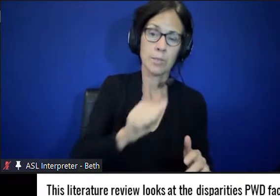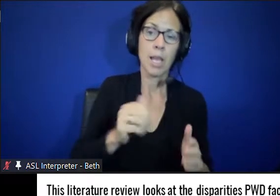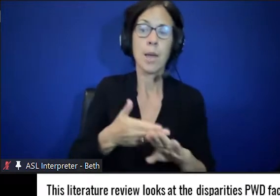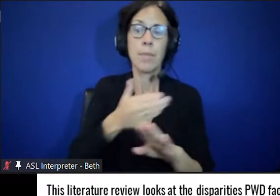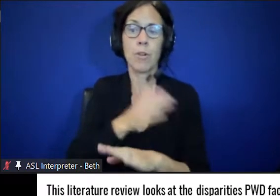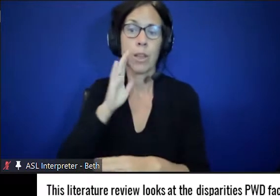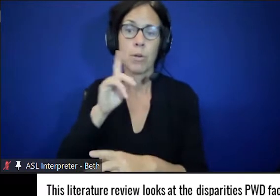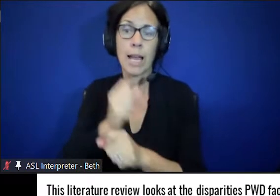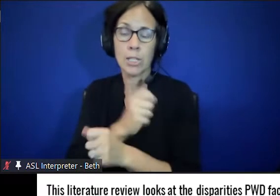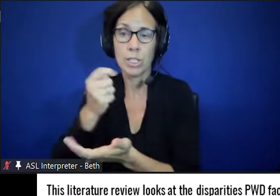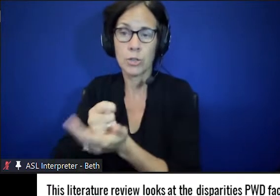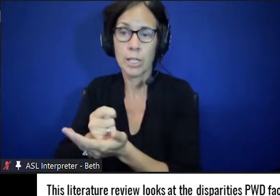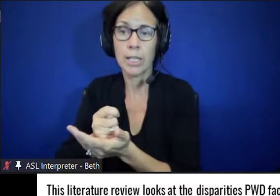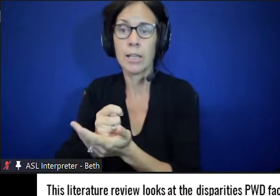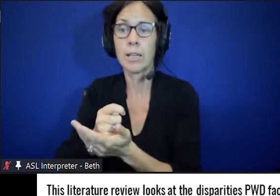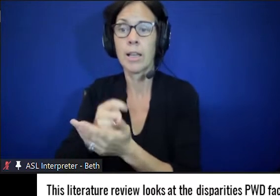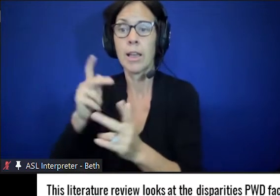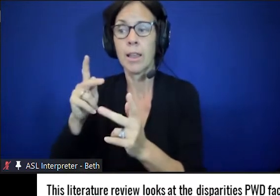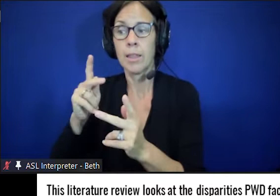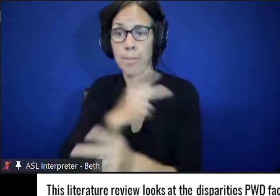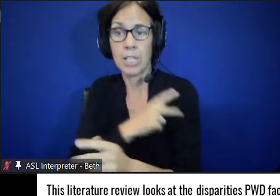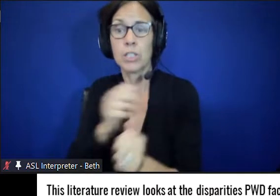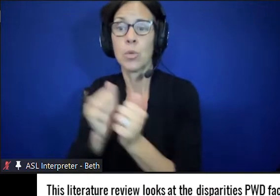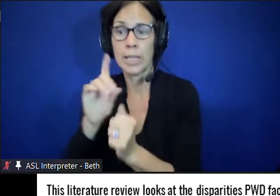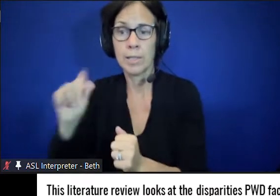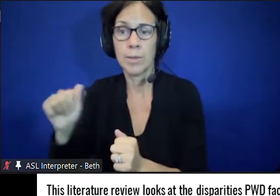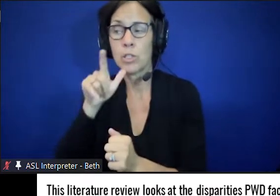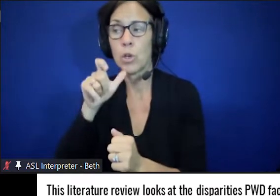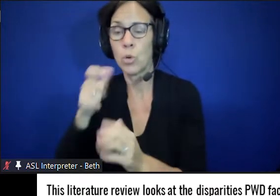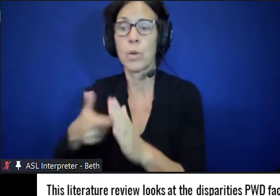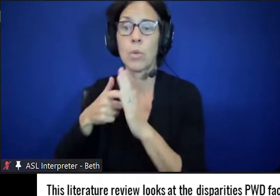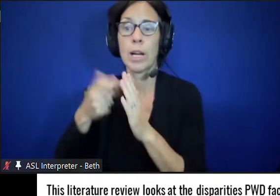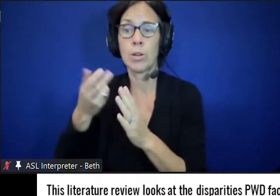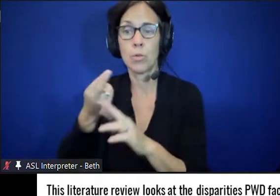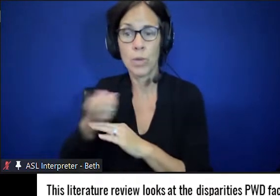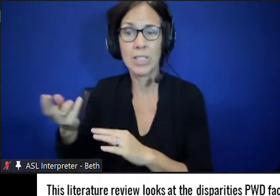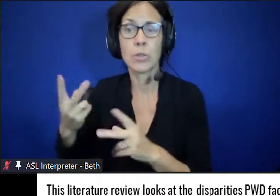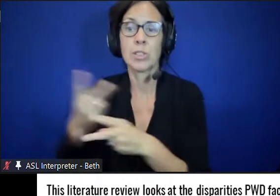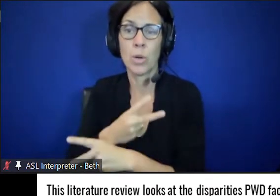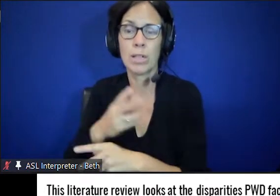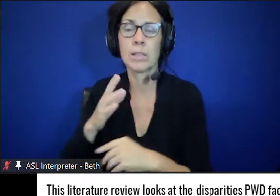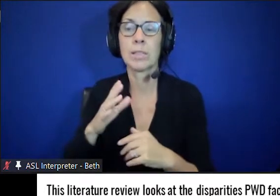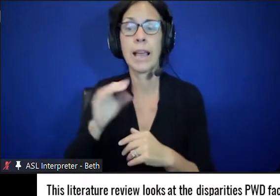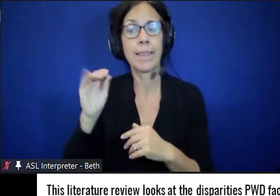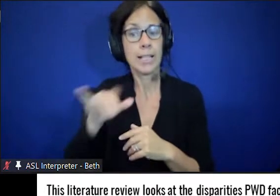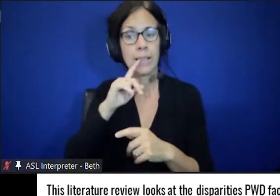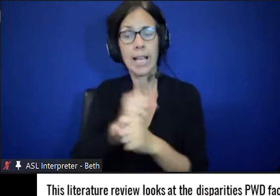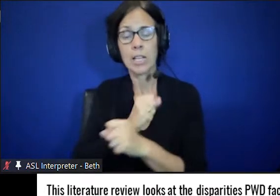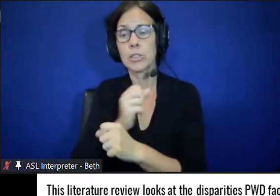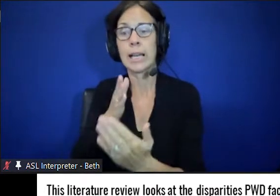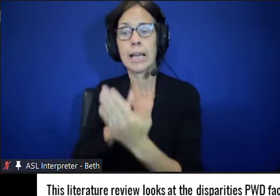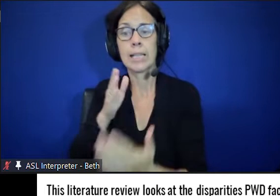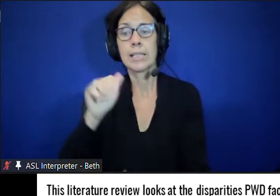with disabilities who needed resources more, like ventilators. This actually breaks the American with Disabilities